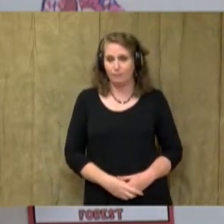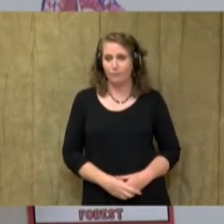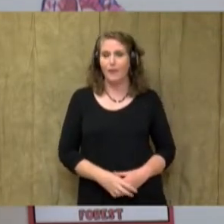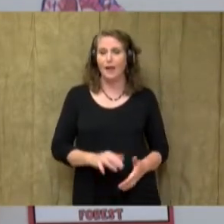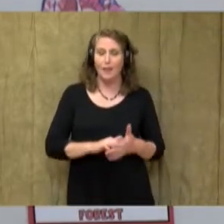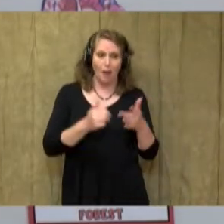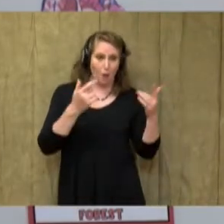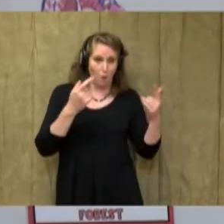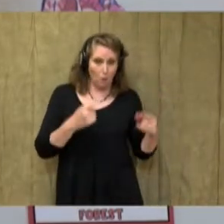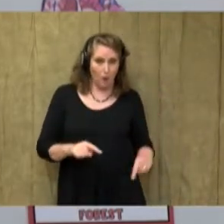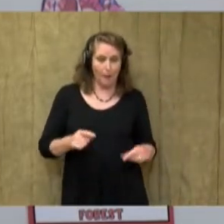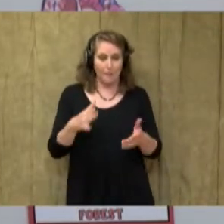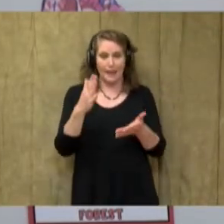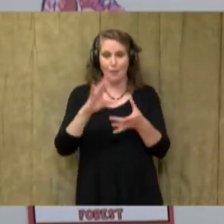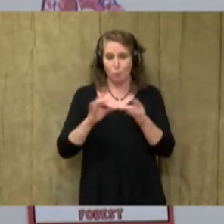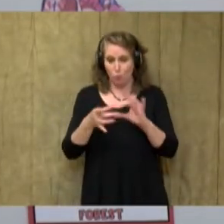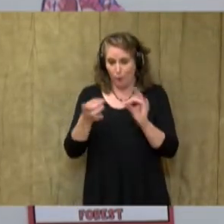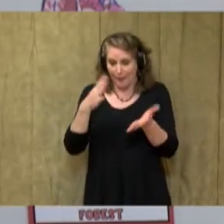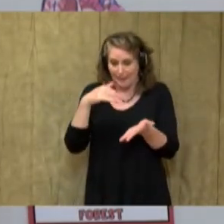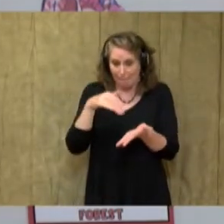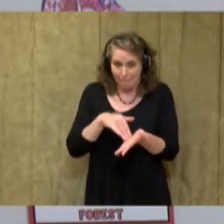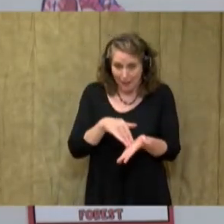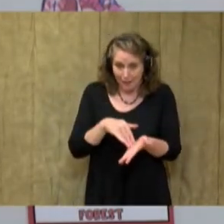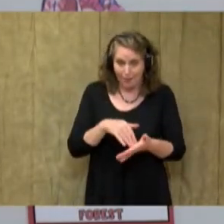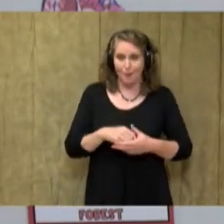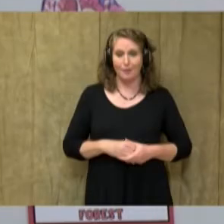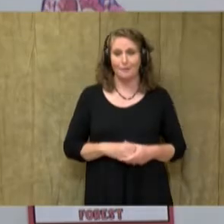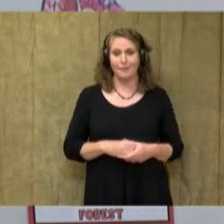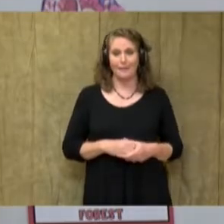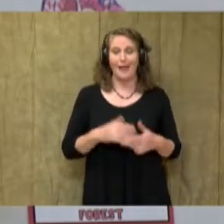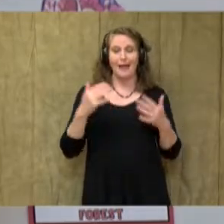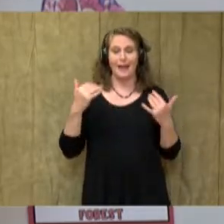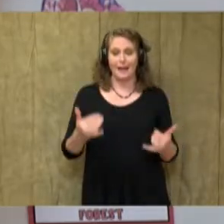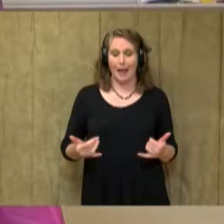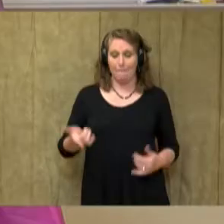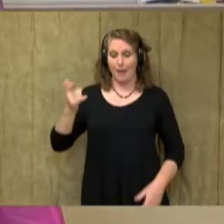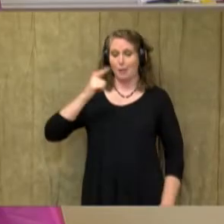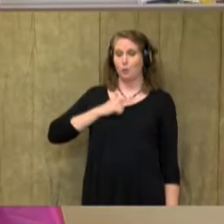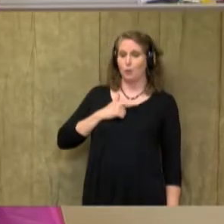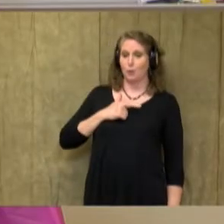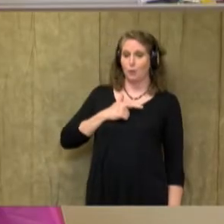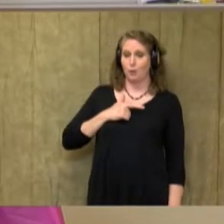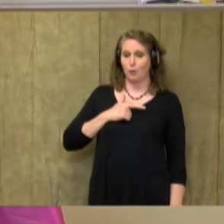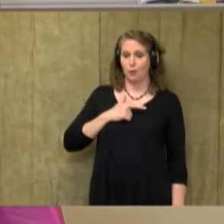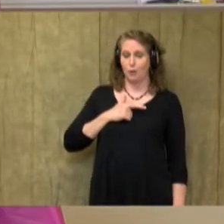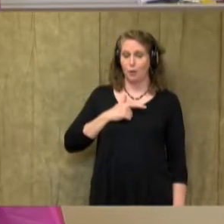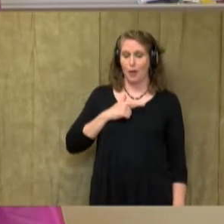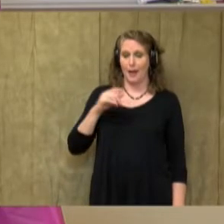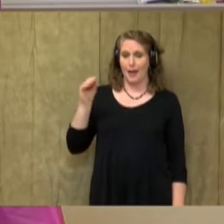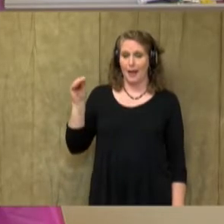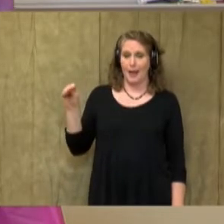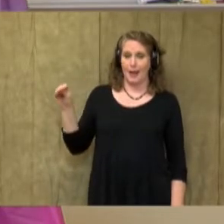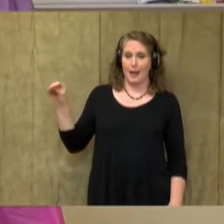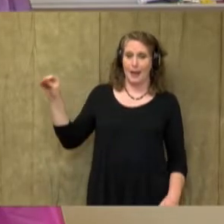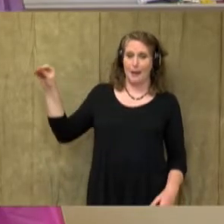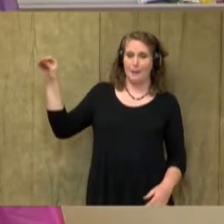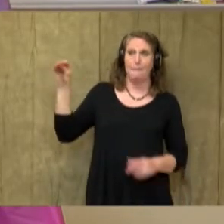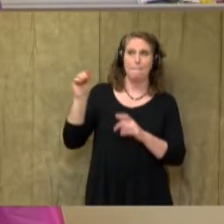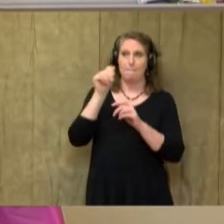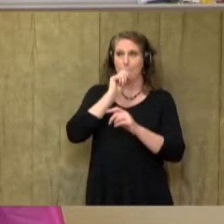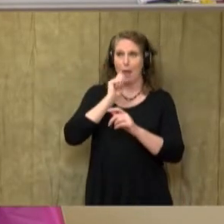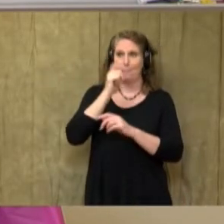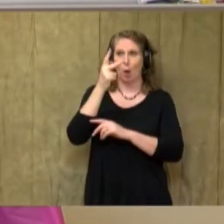that's what happened in the middle of our story. So my turn. I'm going to move past the